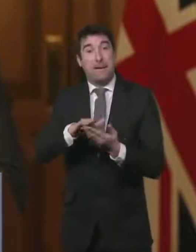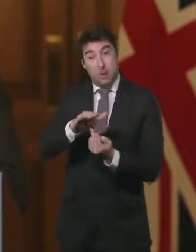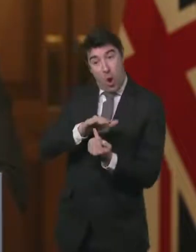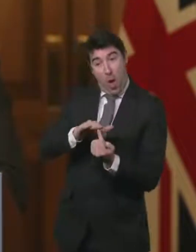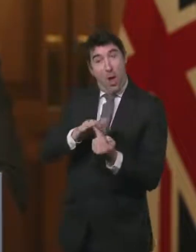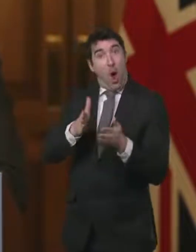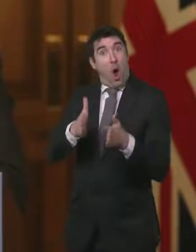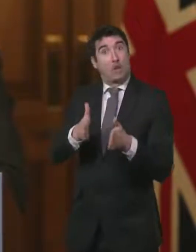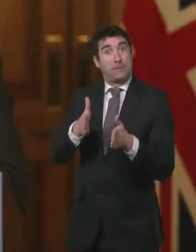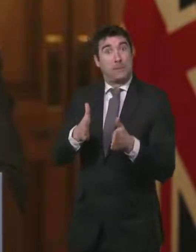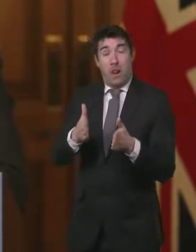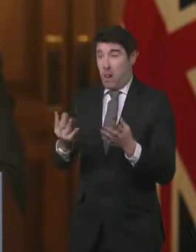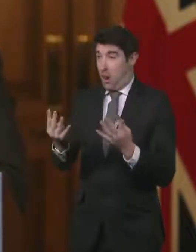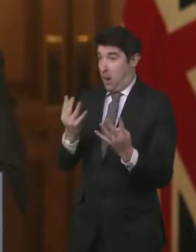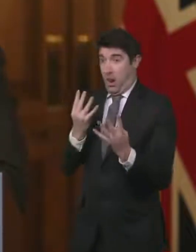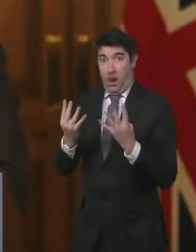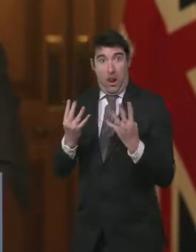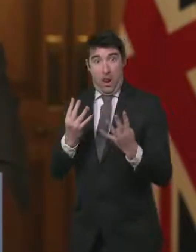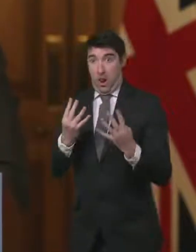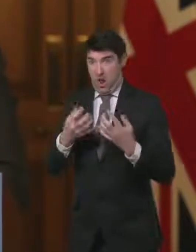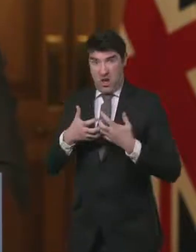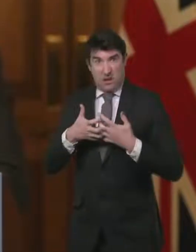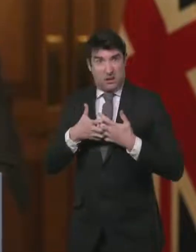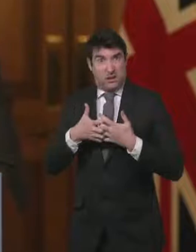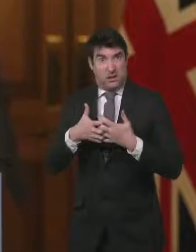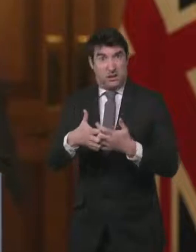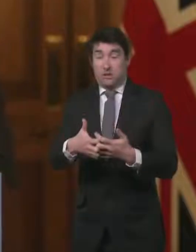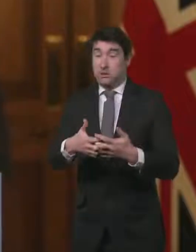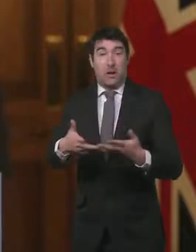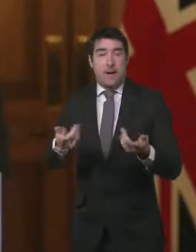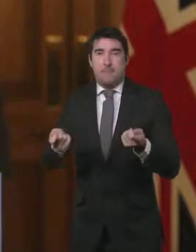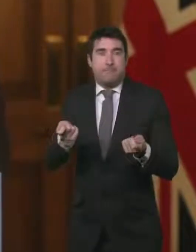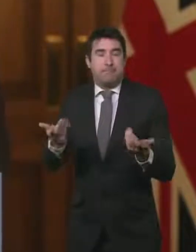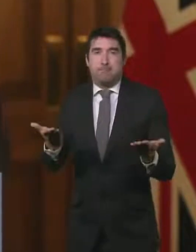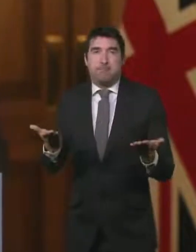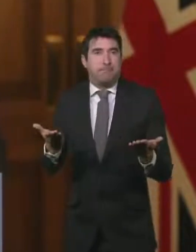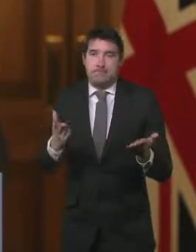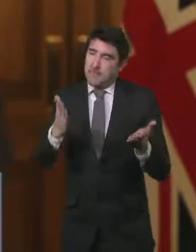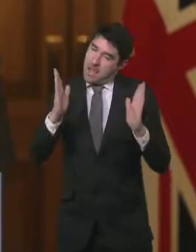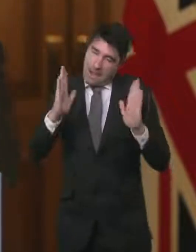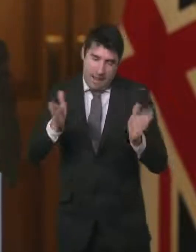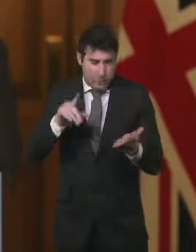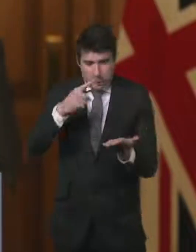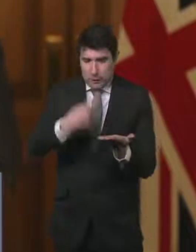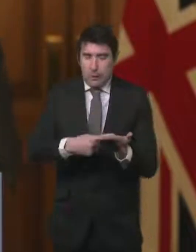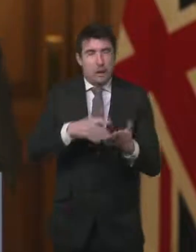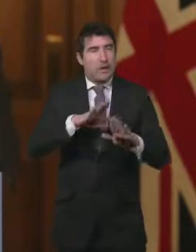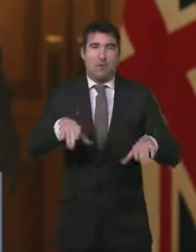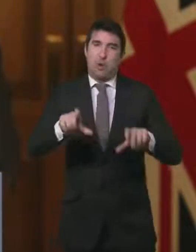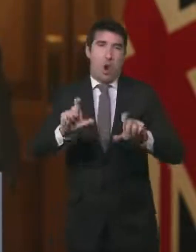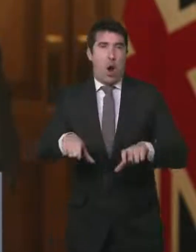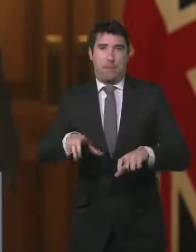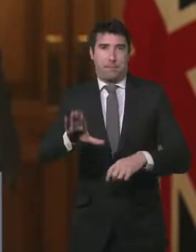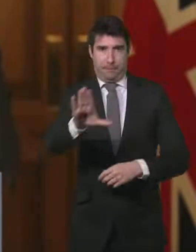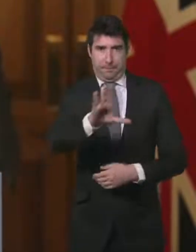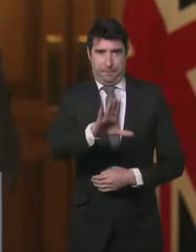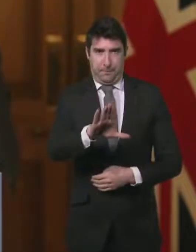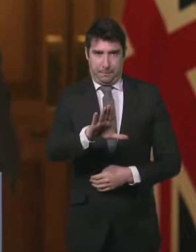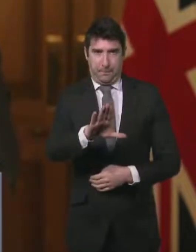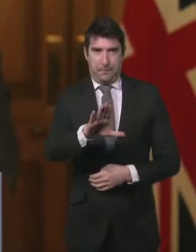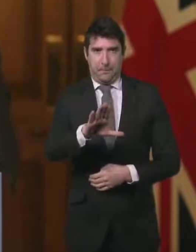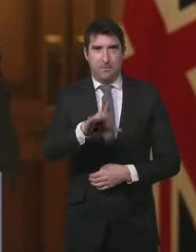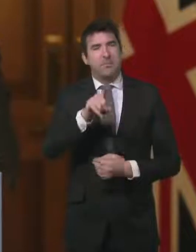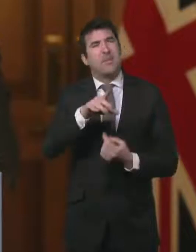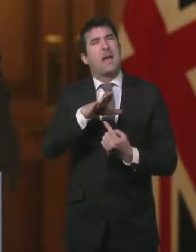control the spread of the virus. Yeah, you could do with schools. The children of key workers or those who are considered Dead to easy, be vulnerable right? This will is the easiest thing in the world to go do. back to primary We've got